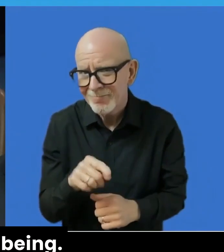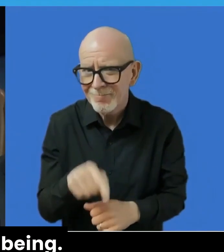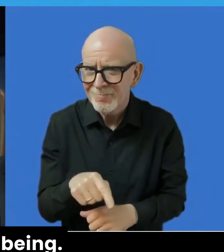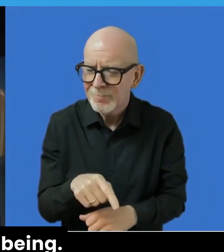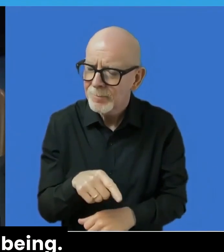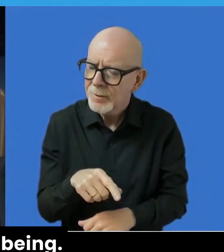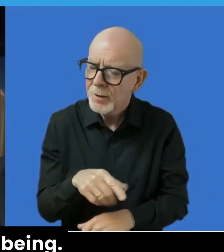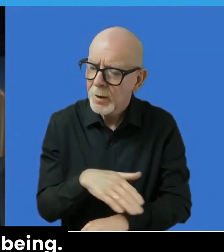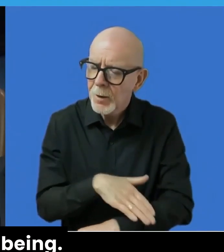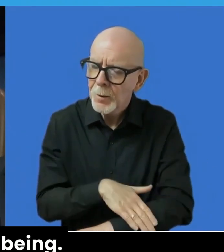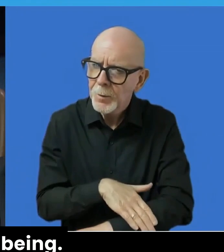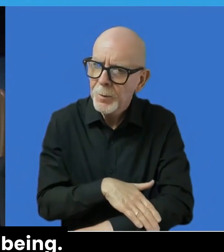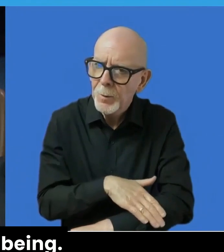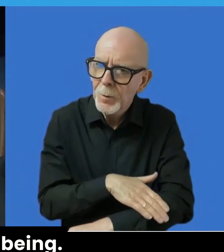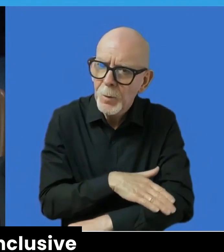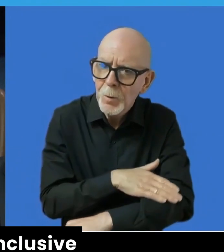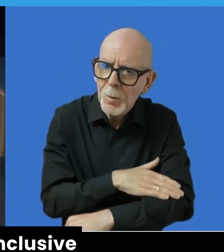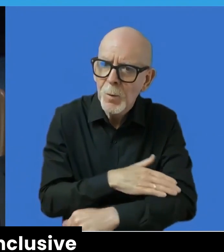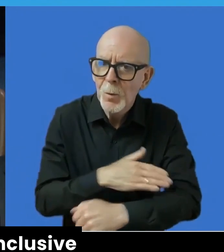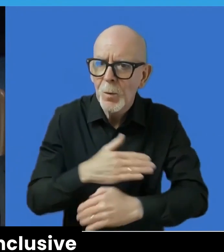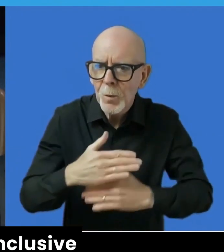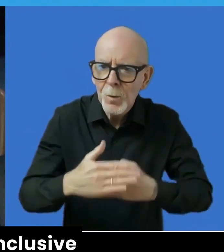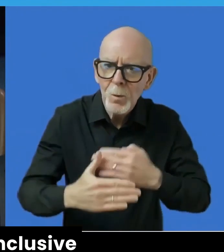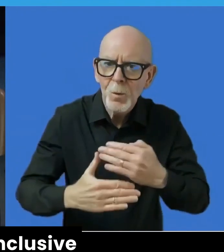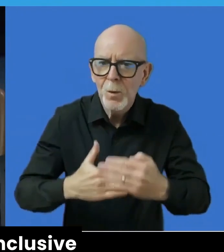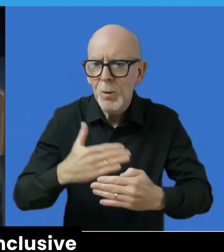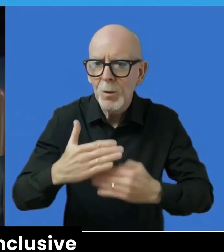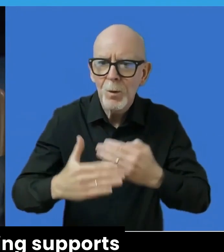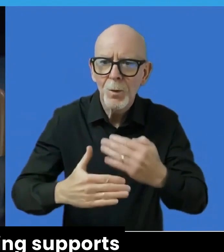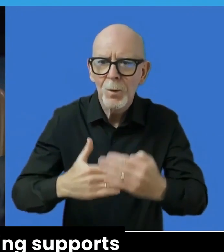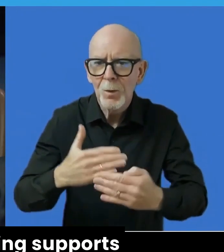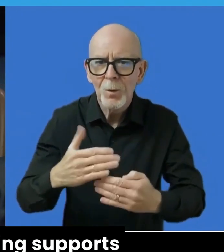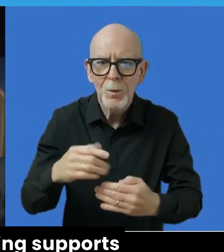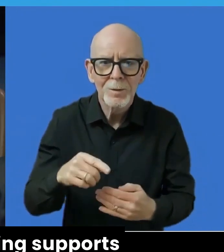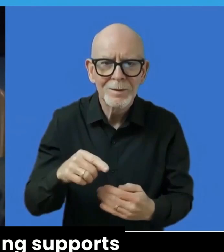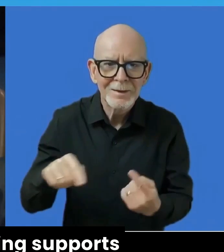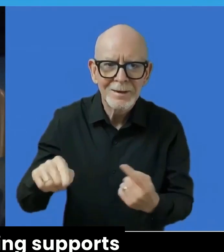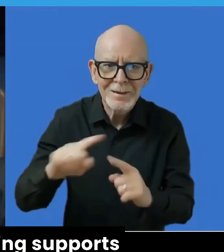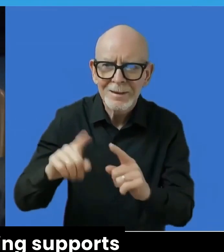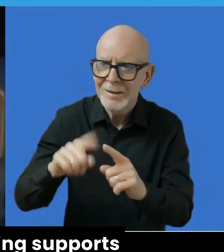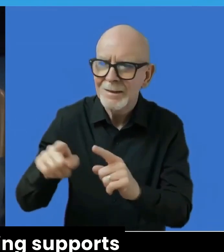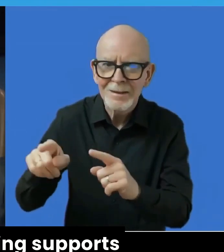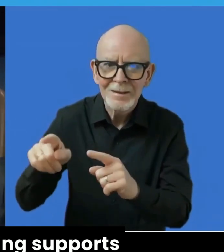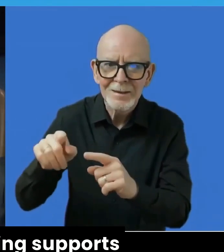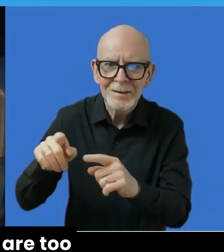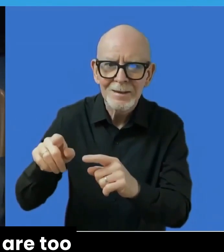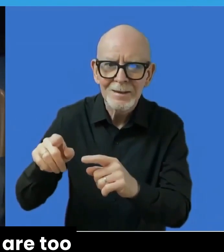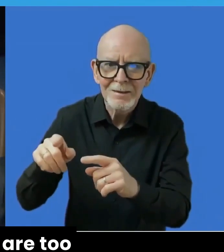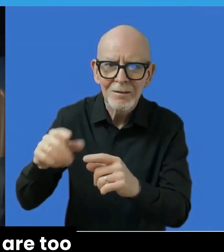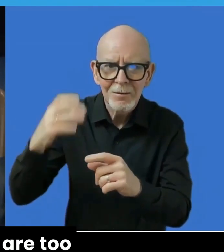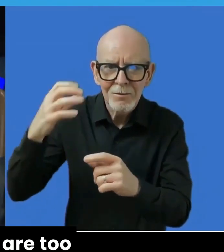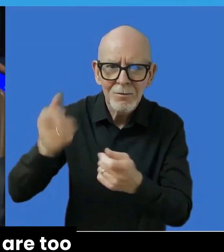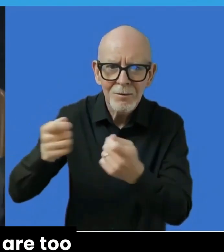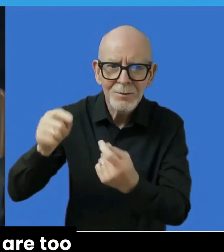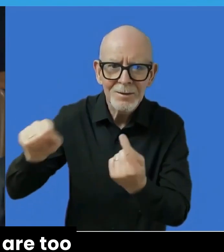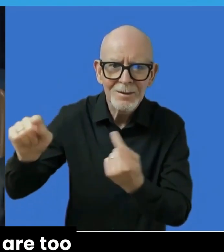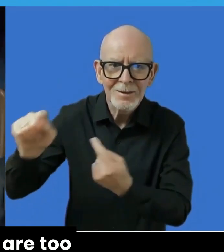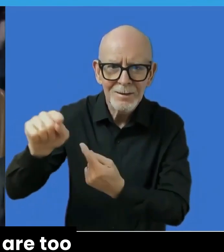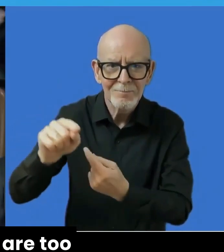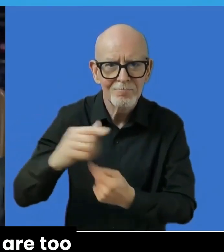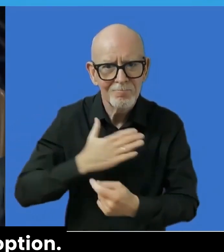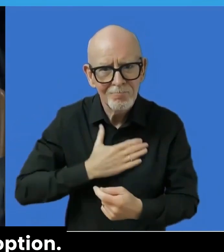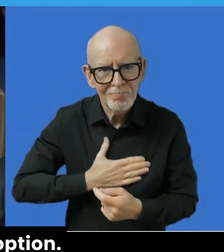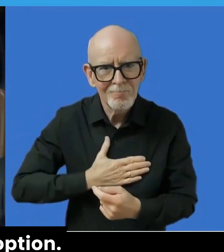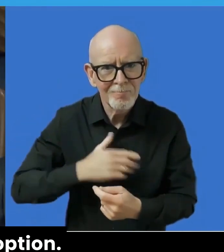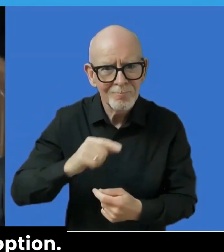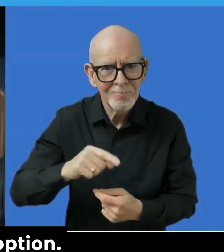health, development, and well-being. But without strong and inclusive community services, including supports for families, institutions